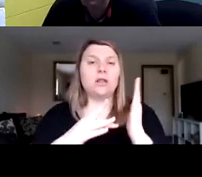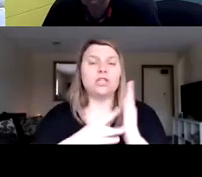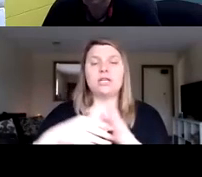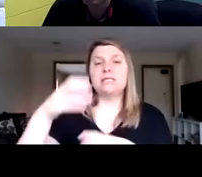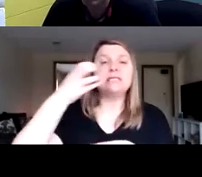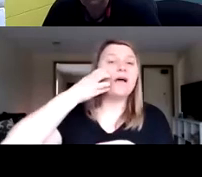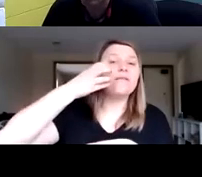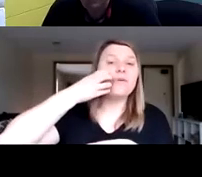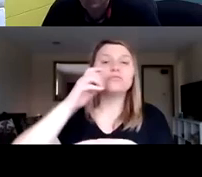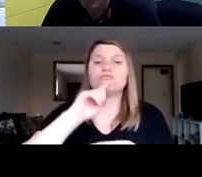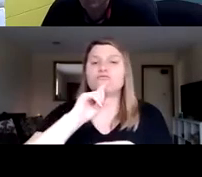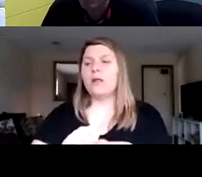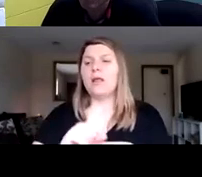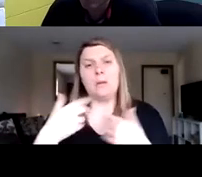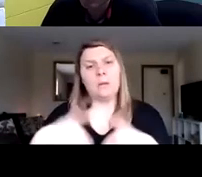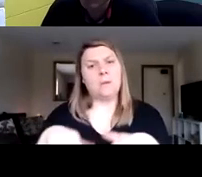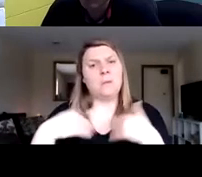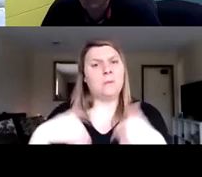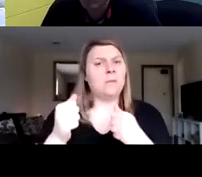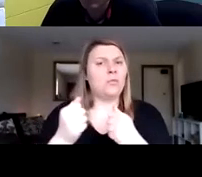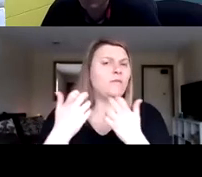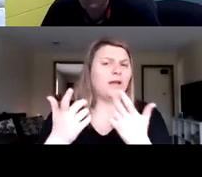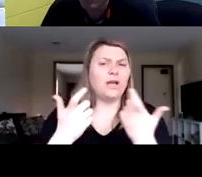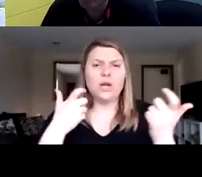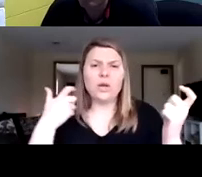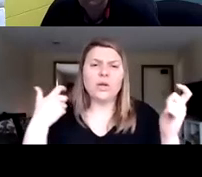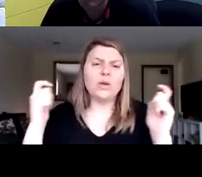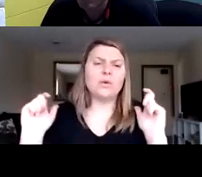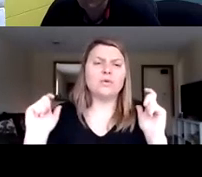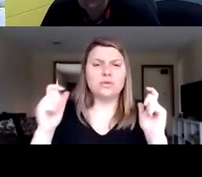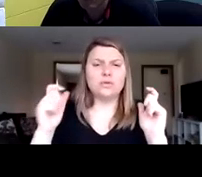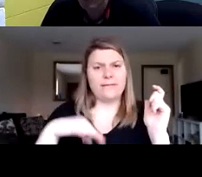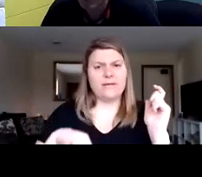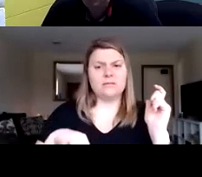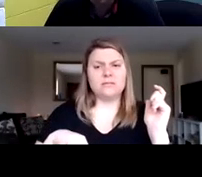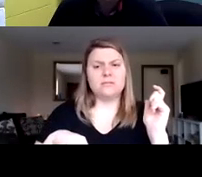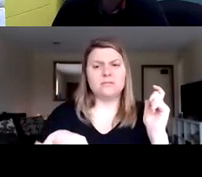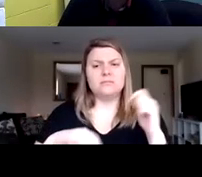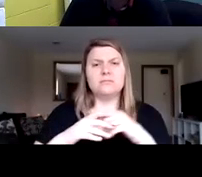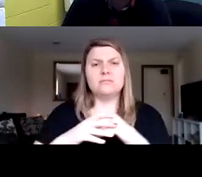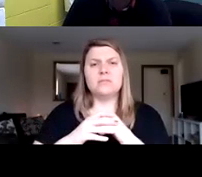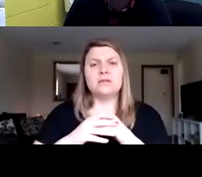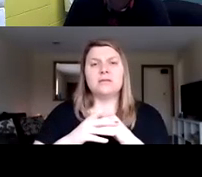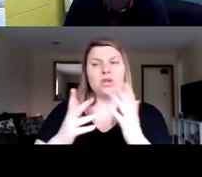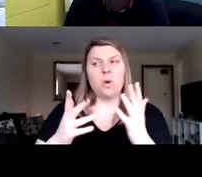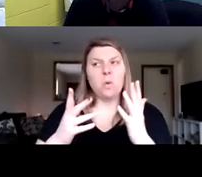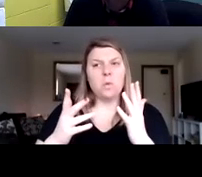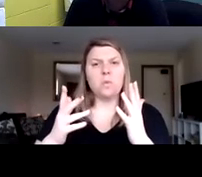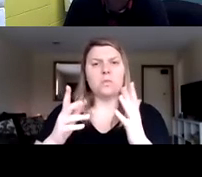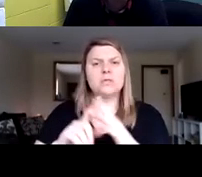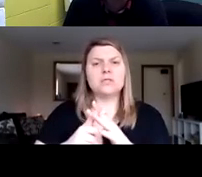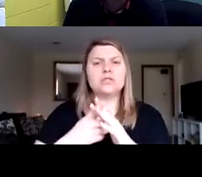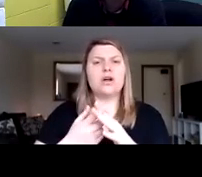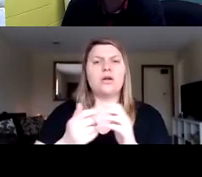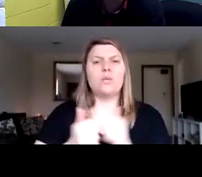phones really have provided a huge benefit. And so like it kind of started with